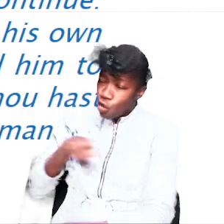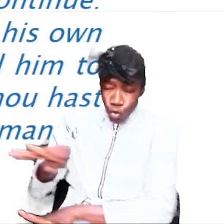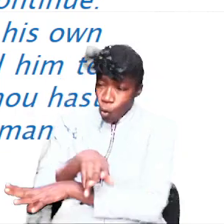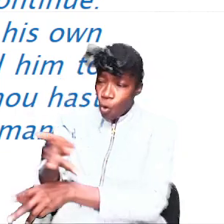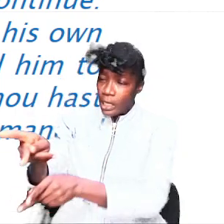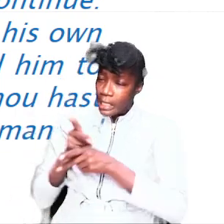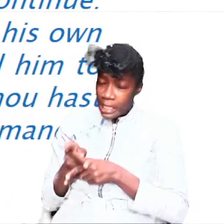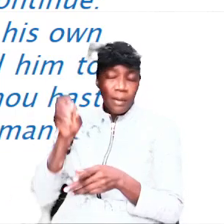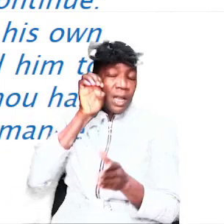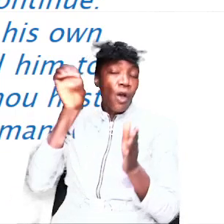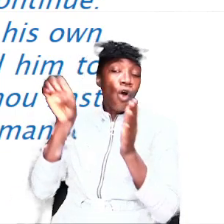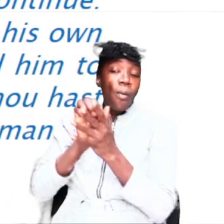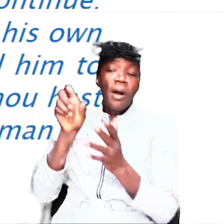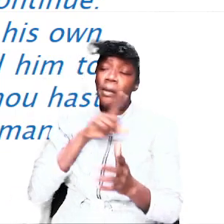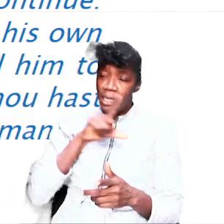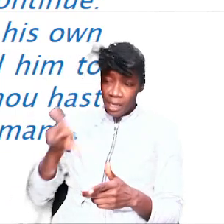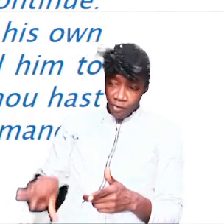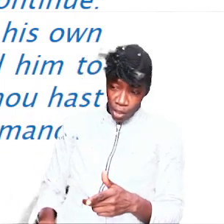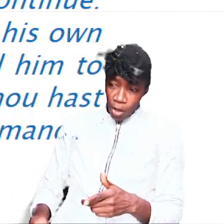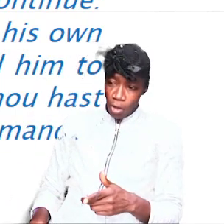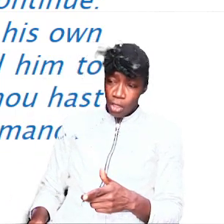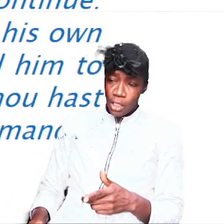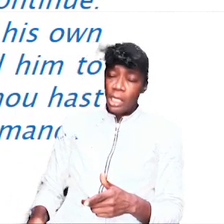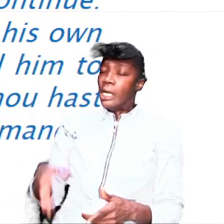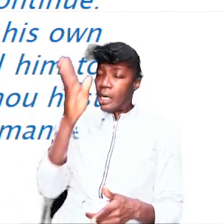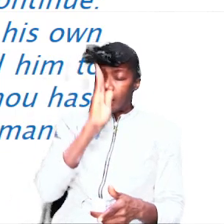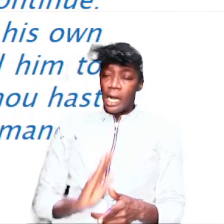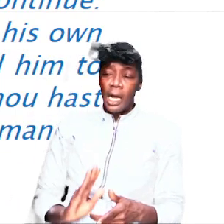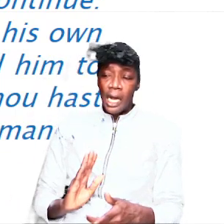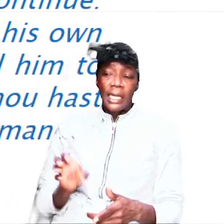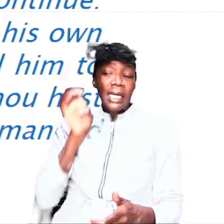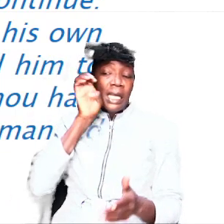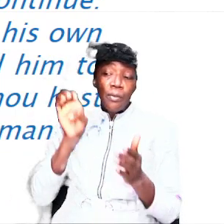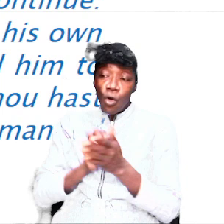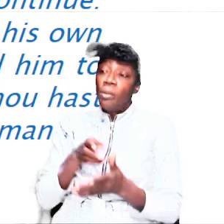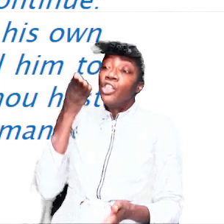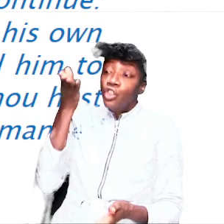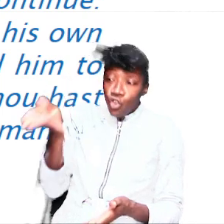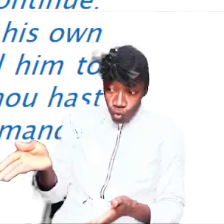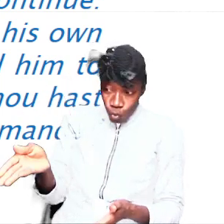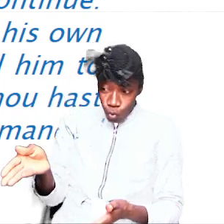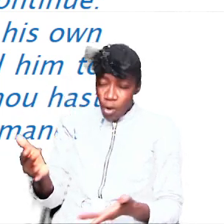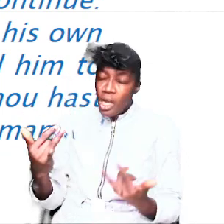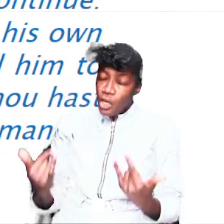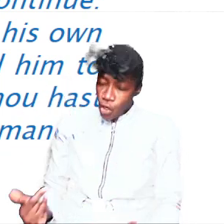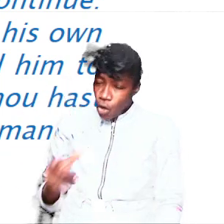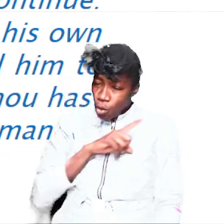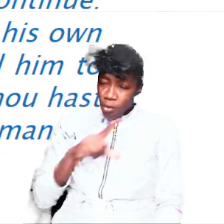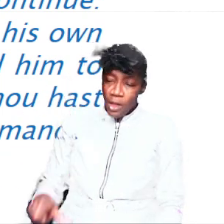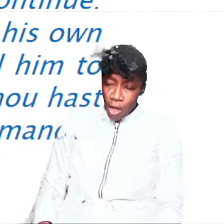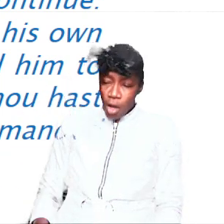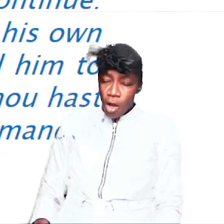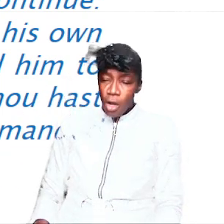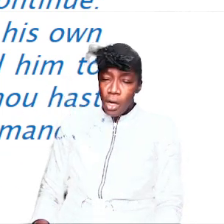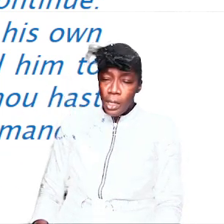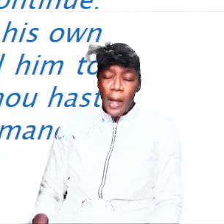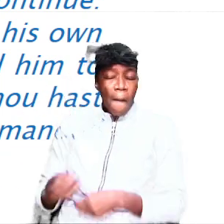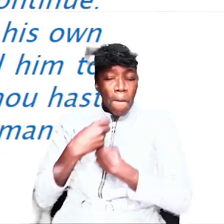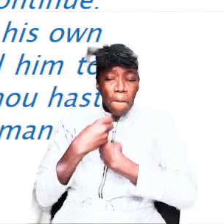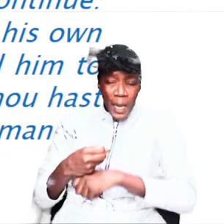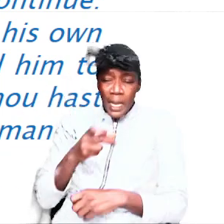the commandment of the Lord thy God, which he command thee. For now would the Lord have established thy